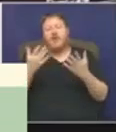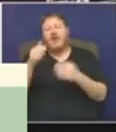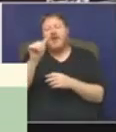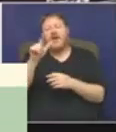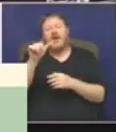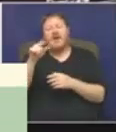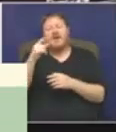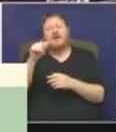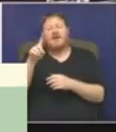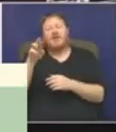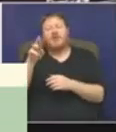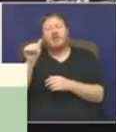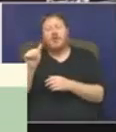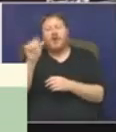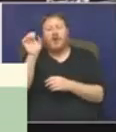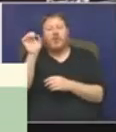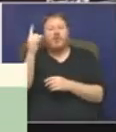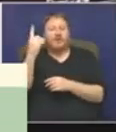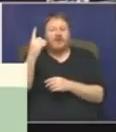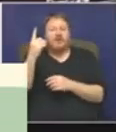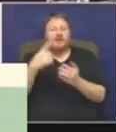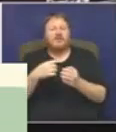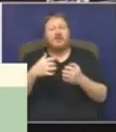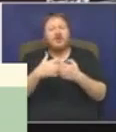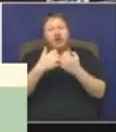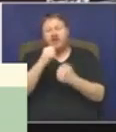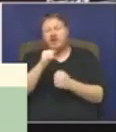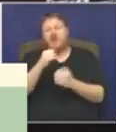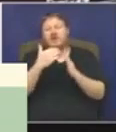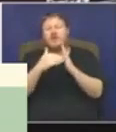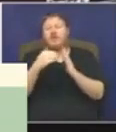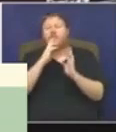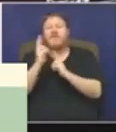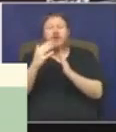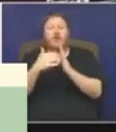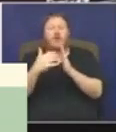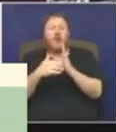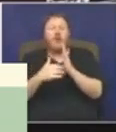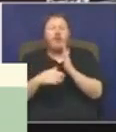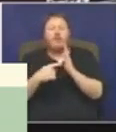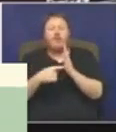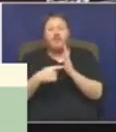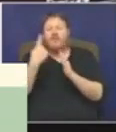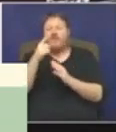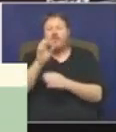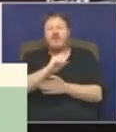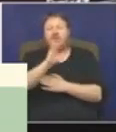faced. I made reference to a program for the whole of South Africa to